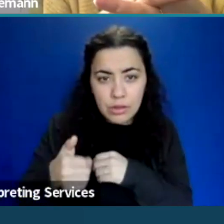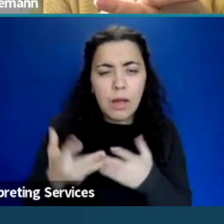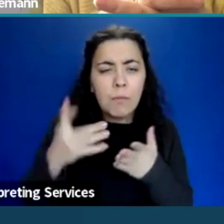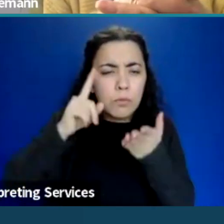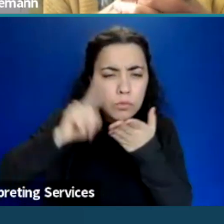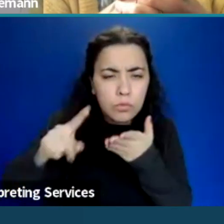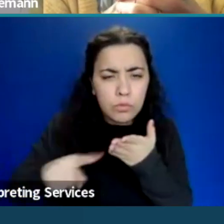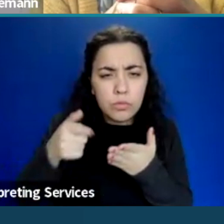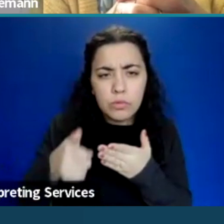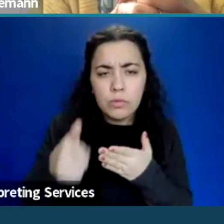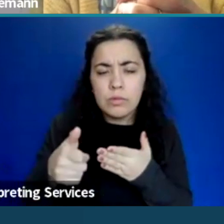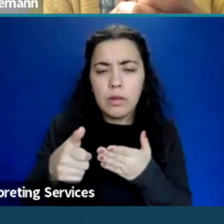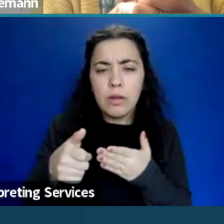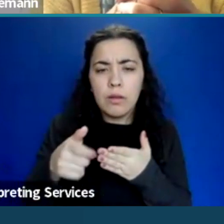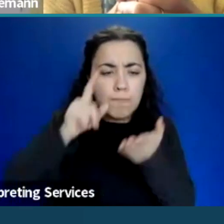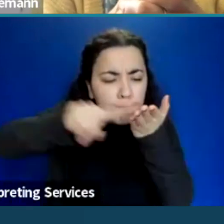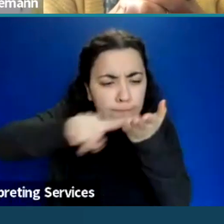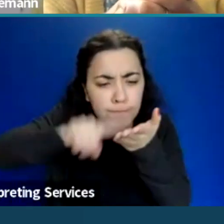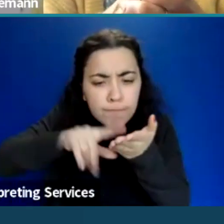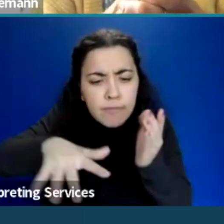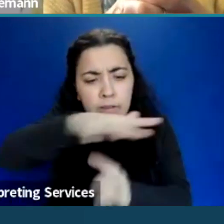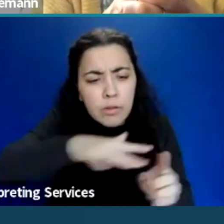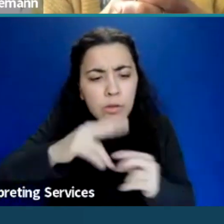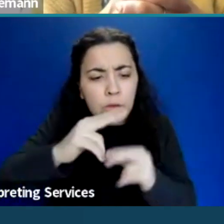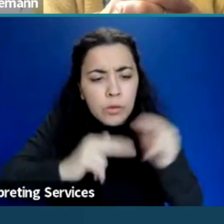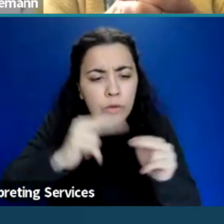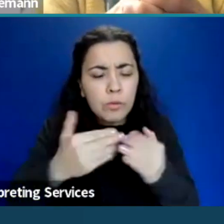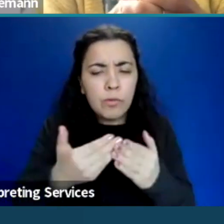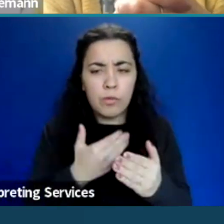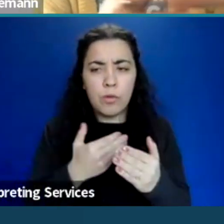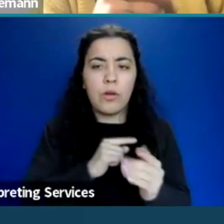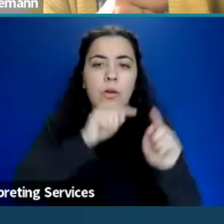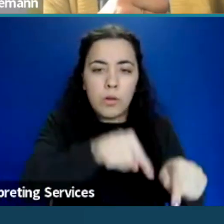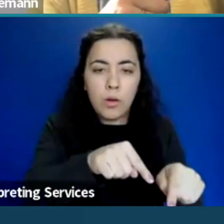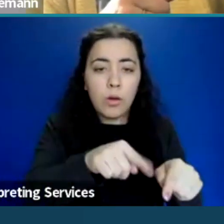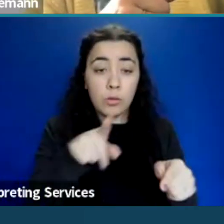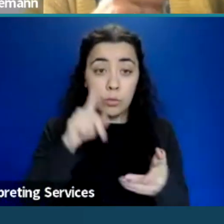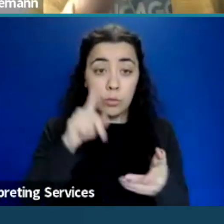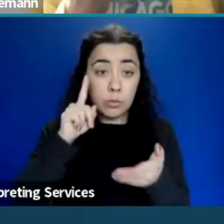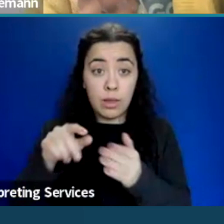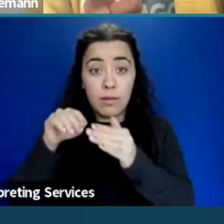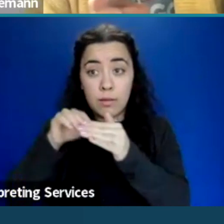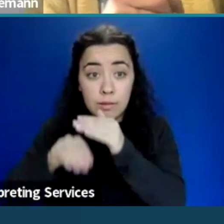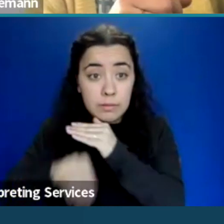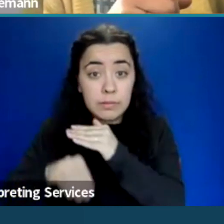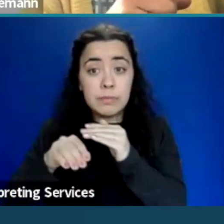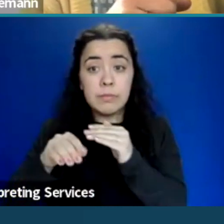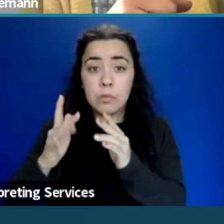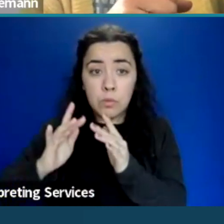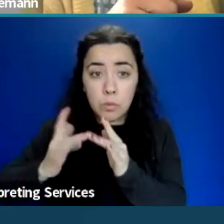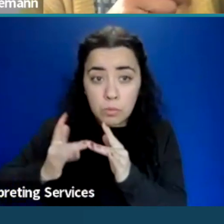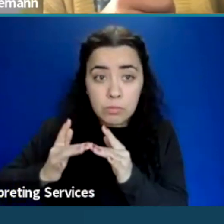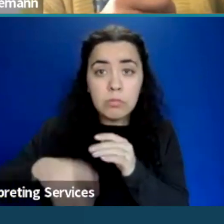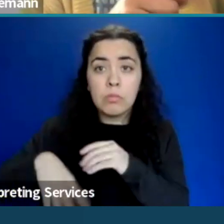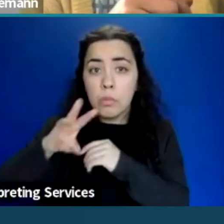do you do about a venue before you go? Do you check out their accessibility website pages? What interests you when you go